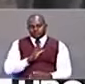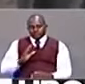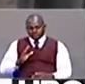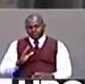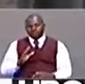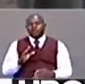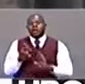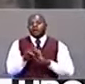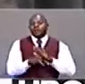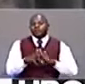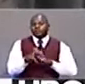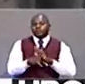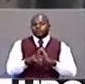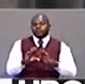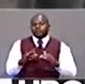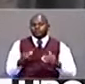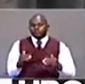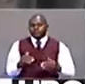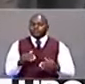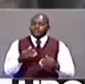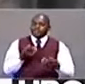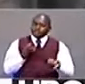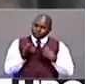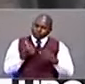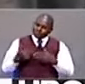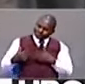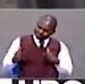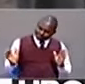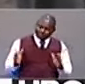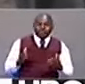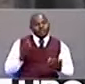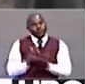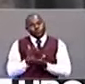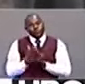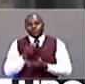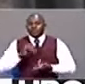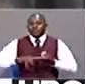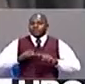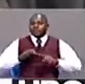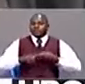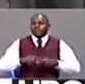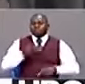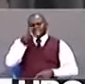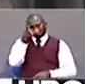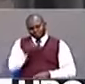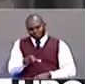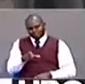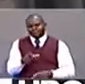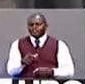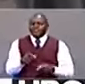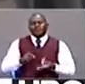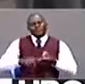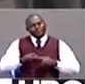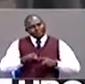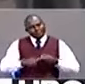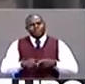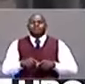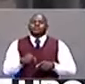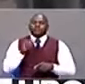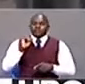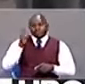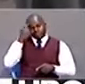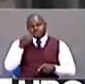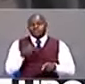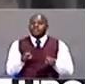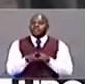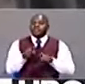the Catholic principles. He spoke the truth. He was a true friend. He's a person who was very, very friendly also to government at the same